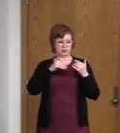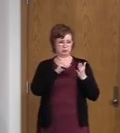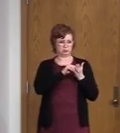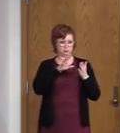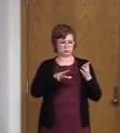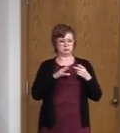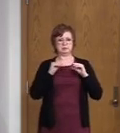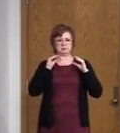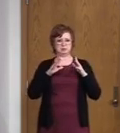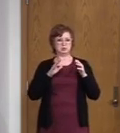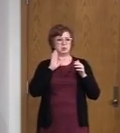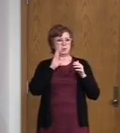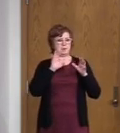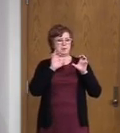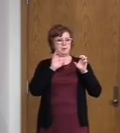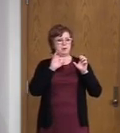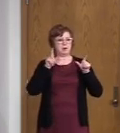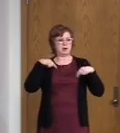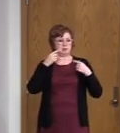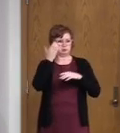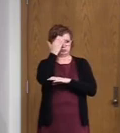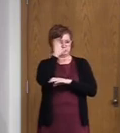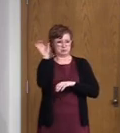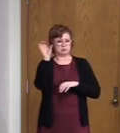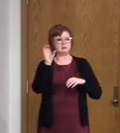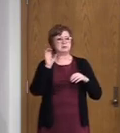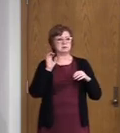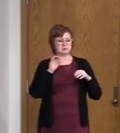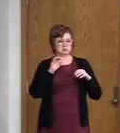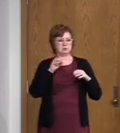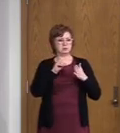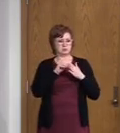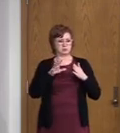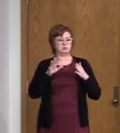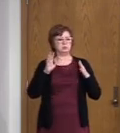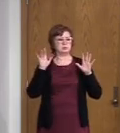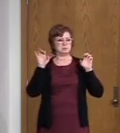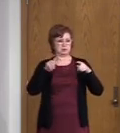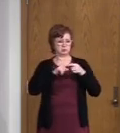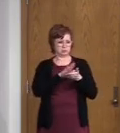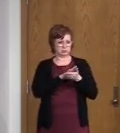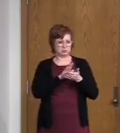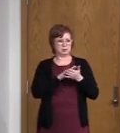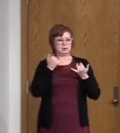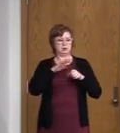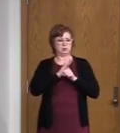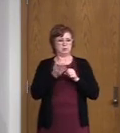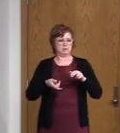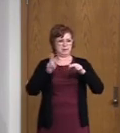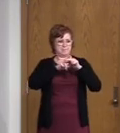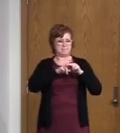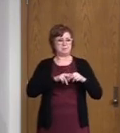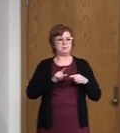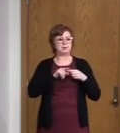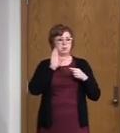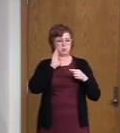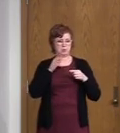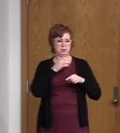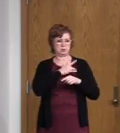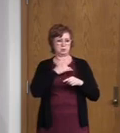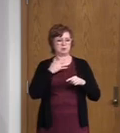teachers returned to the classroom after the holidays, we've seen a high number of cases in schools. Is the province considering using some rapid testing